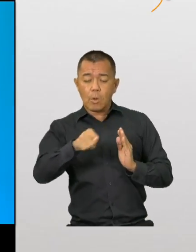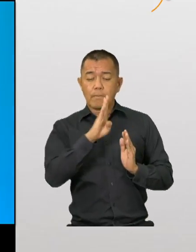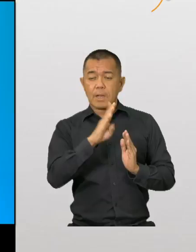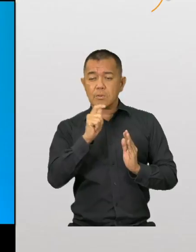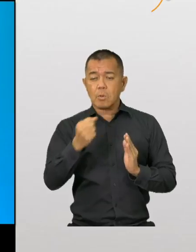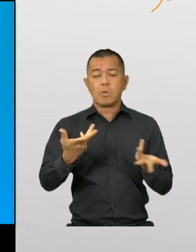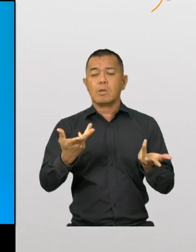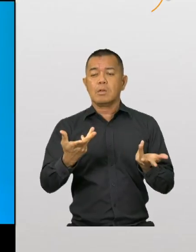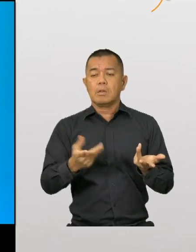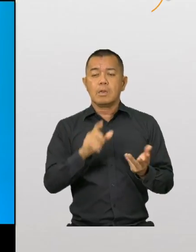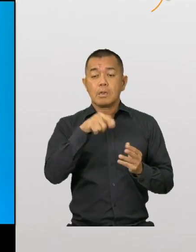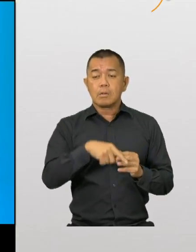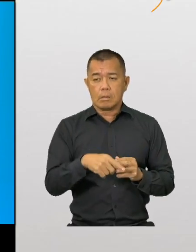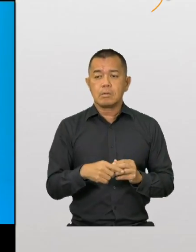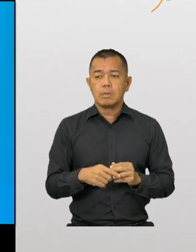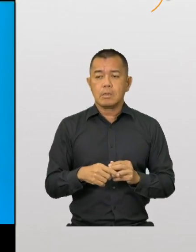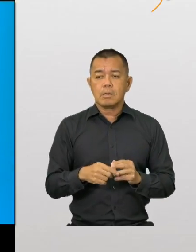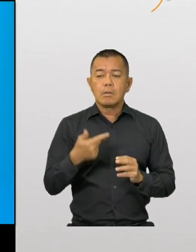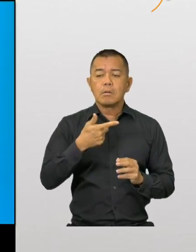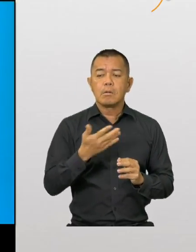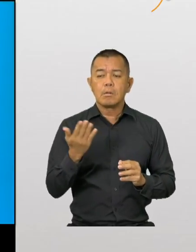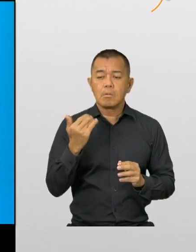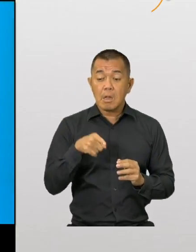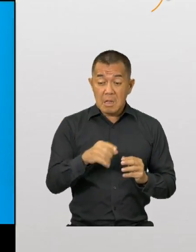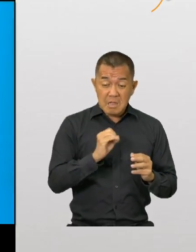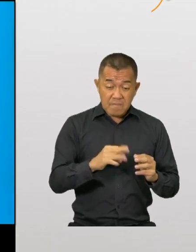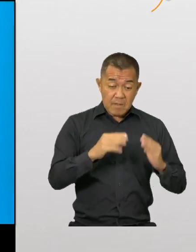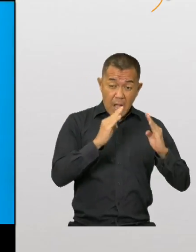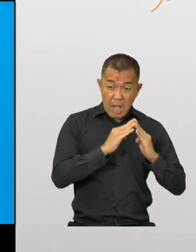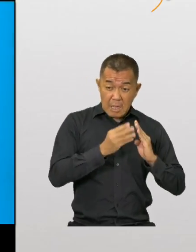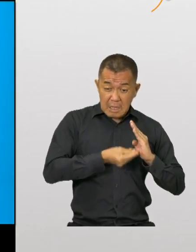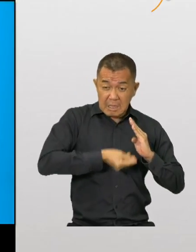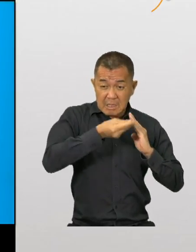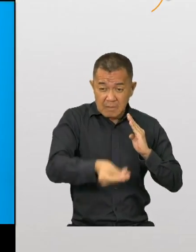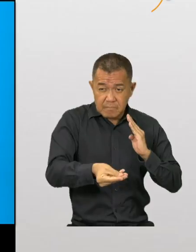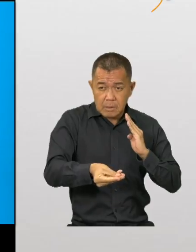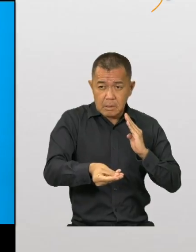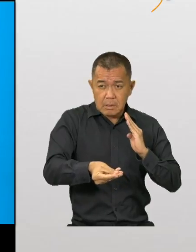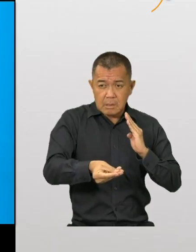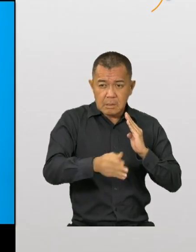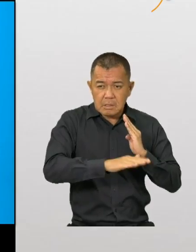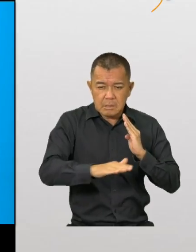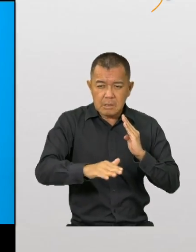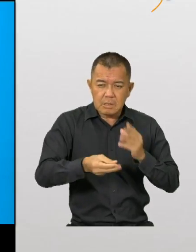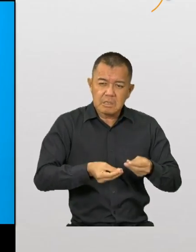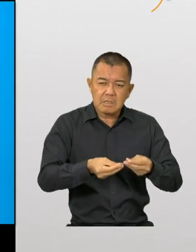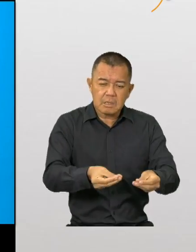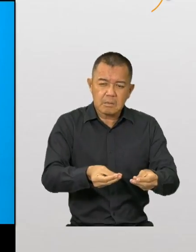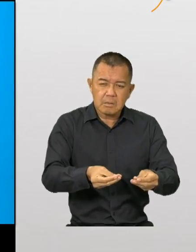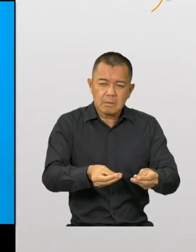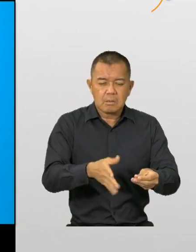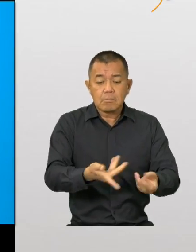a gift and a bonus. And even if you have to return your old flat at the end of the lease, don't